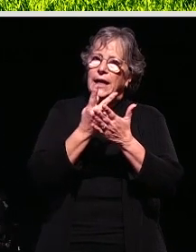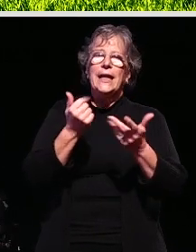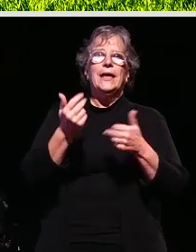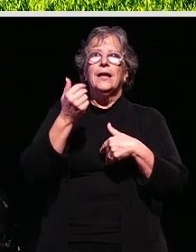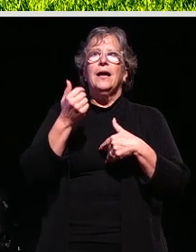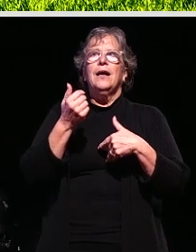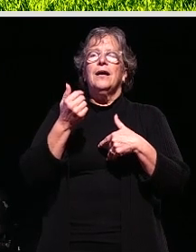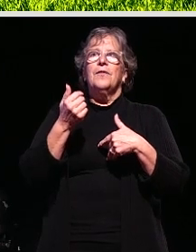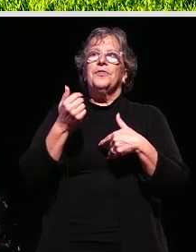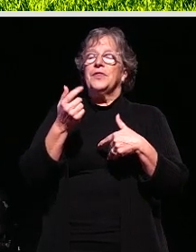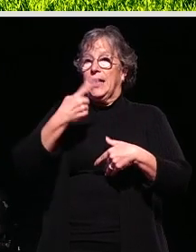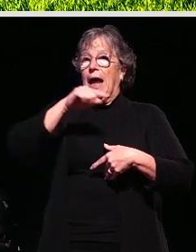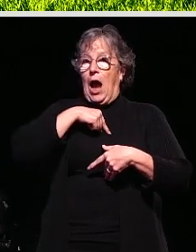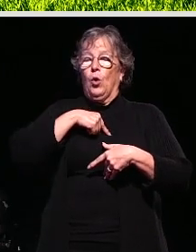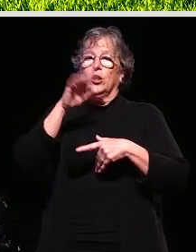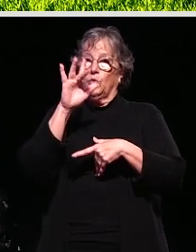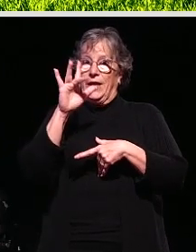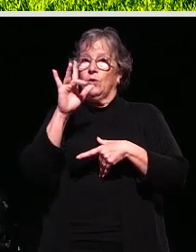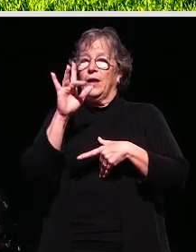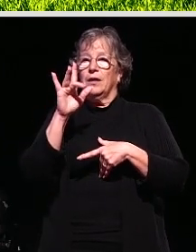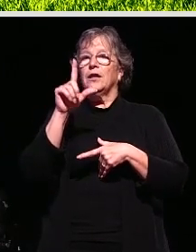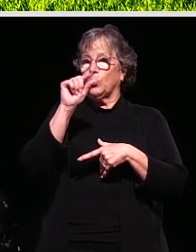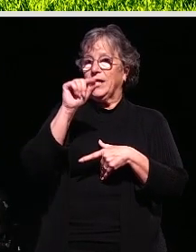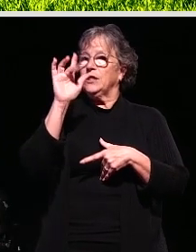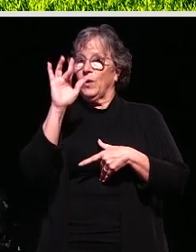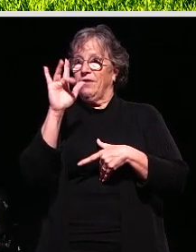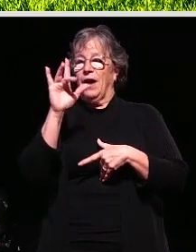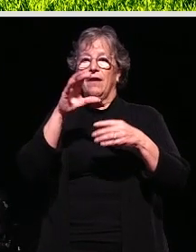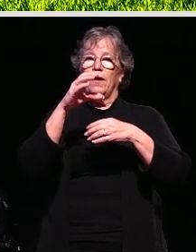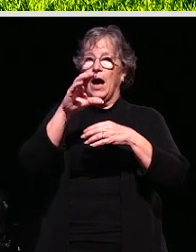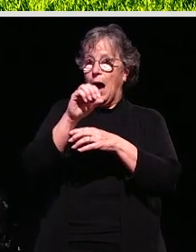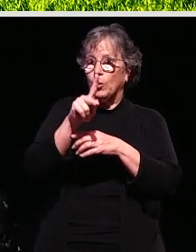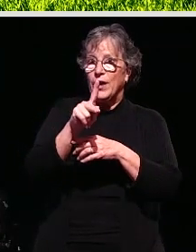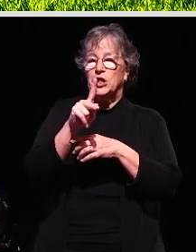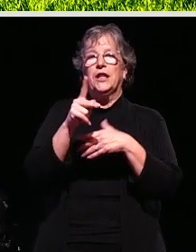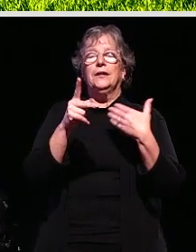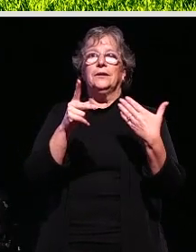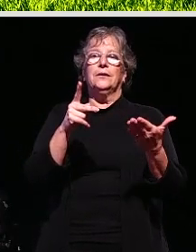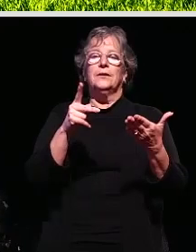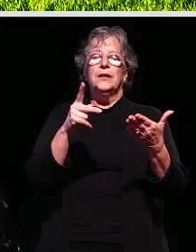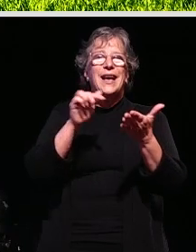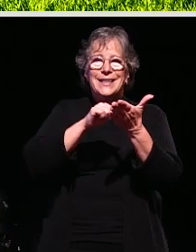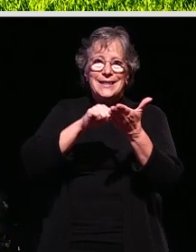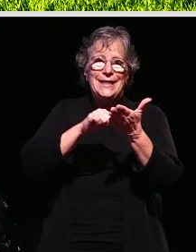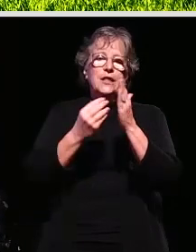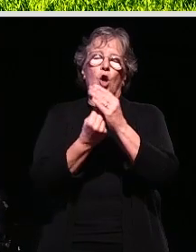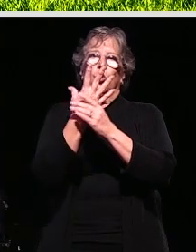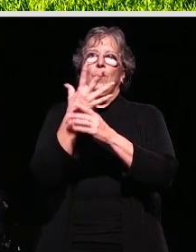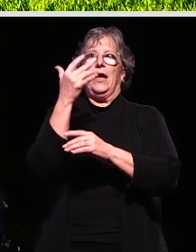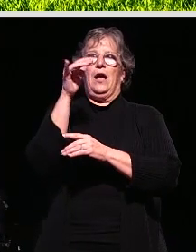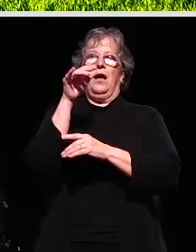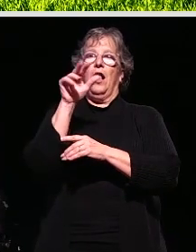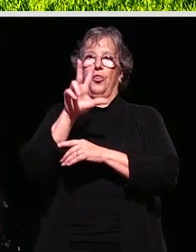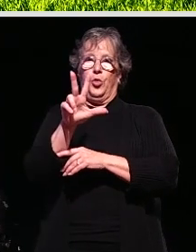our operations in 2025. We ran close to 40 field trials in 2022 on 15 crops with seeds growing in 3 continents. Enough